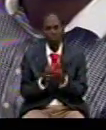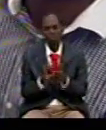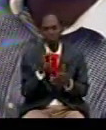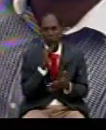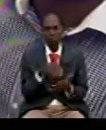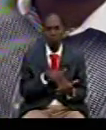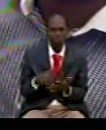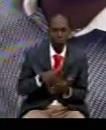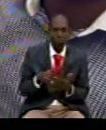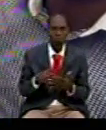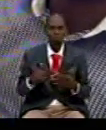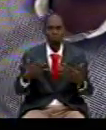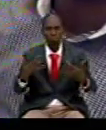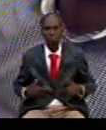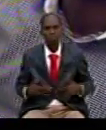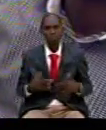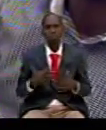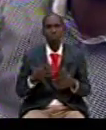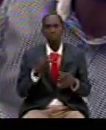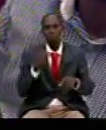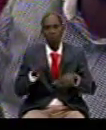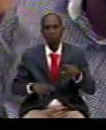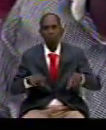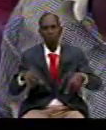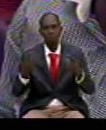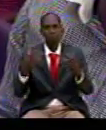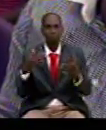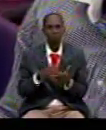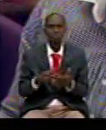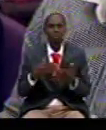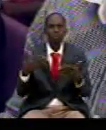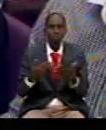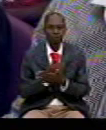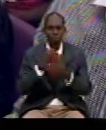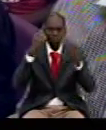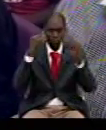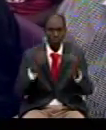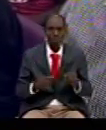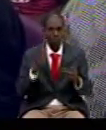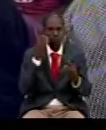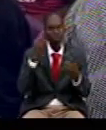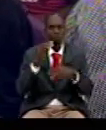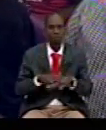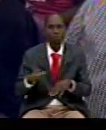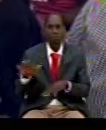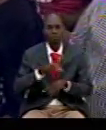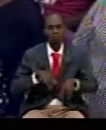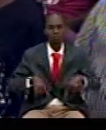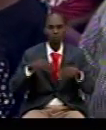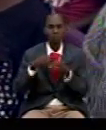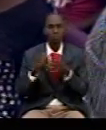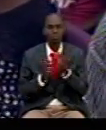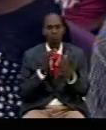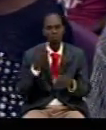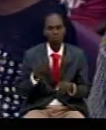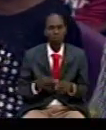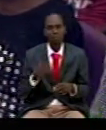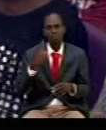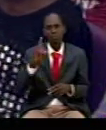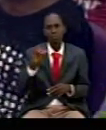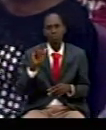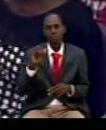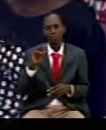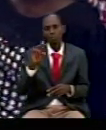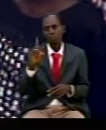like I can't move forward again, new strength and new power is coming tonight. And then Daniel said, now I can rise up.